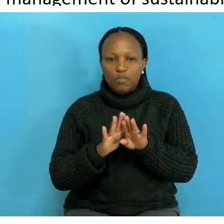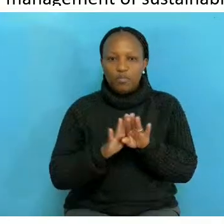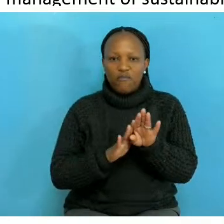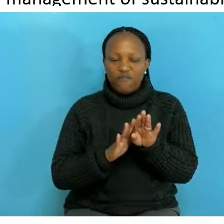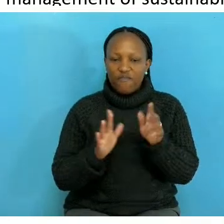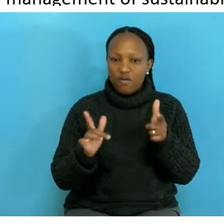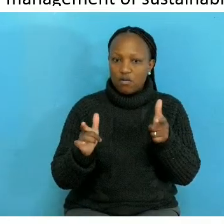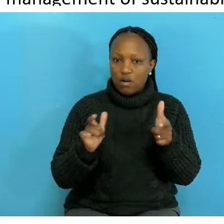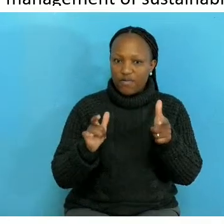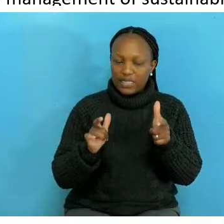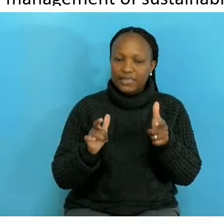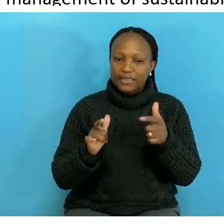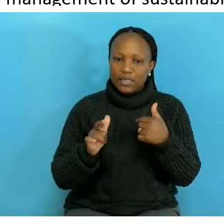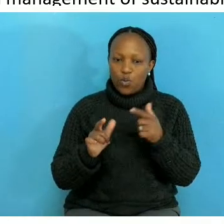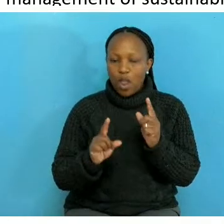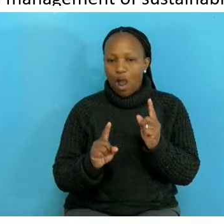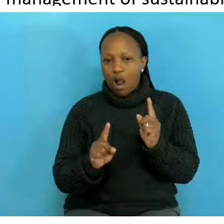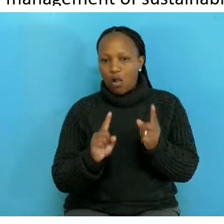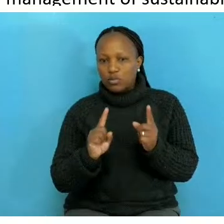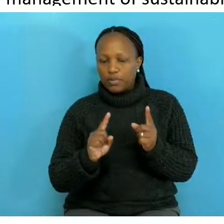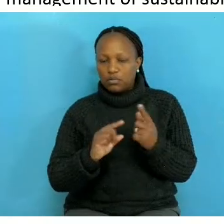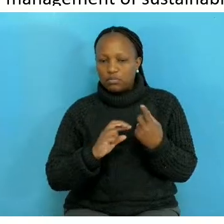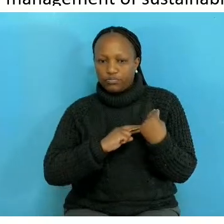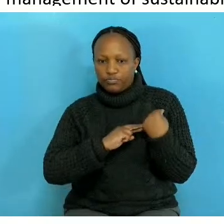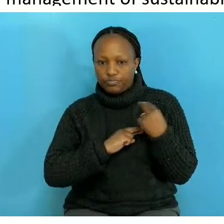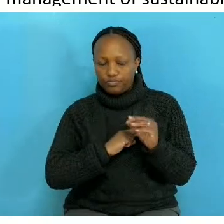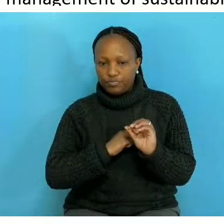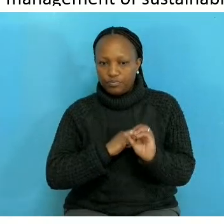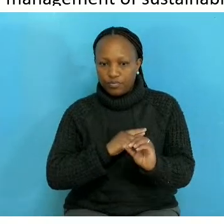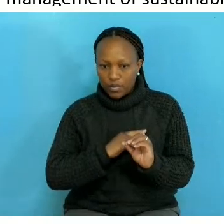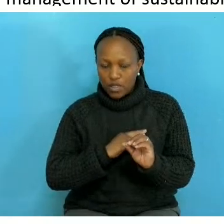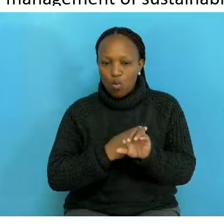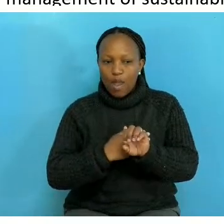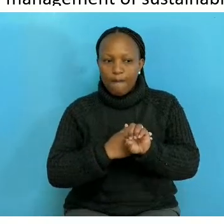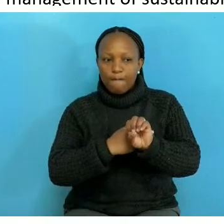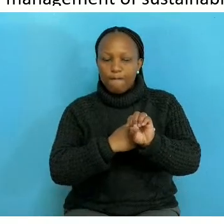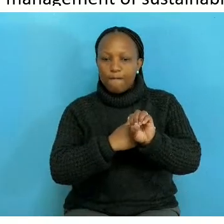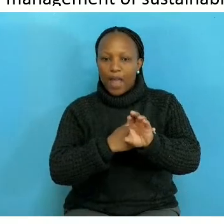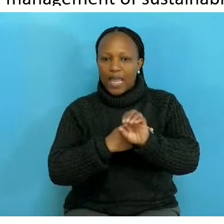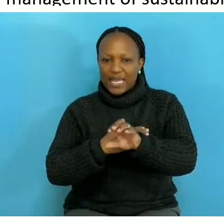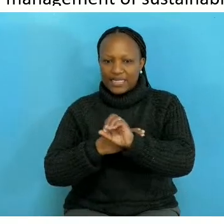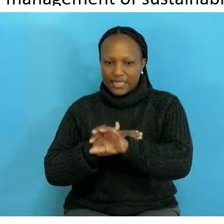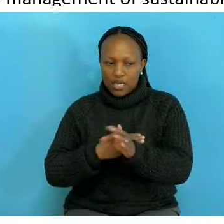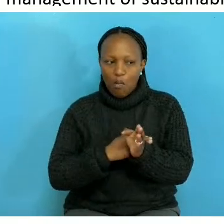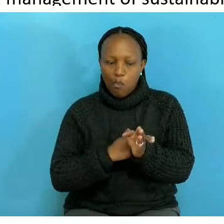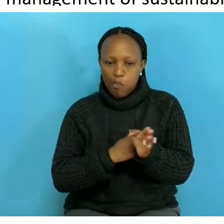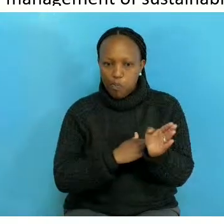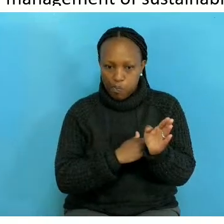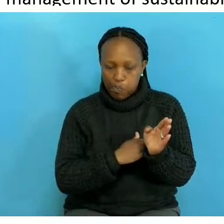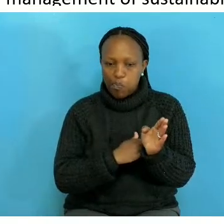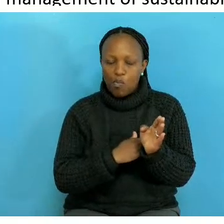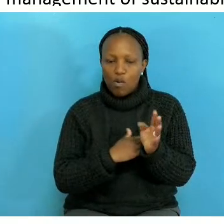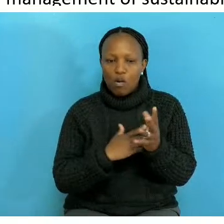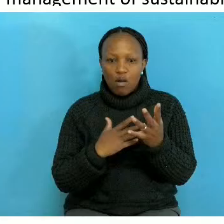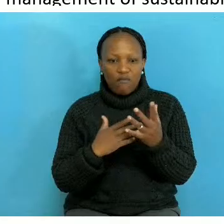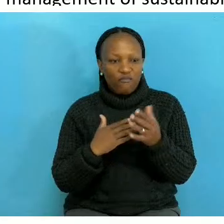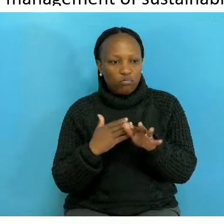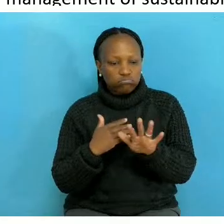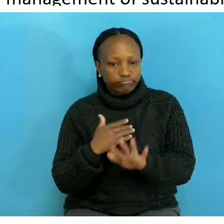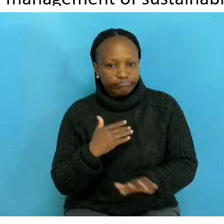accountability. We also have destination marketing, which is to stimulate demand for the